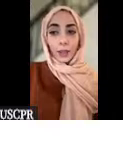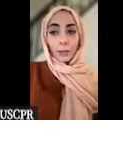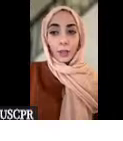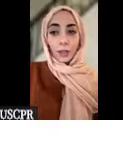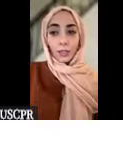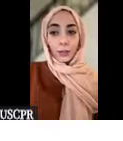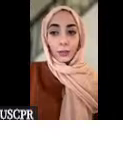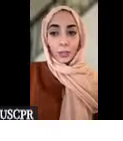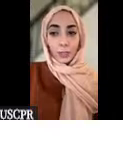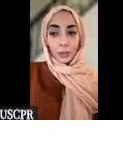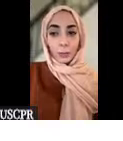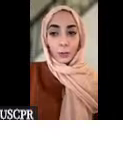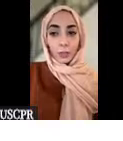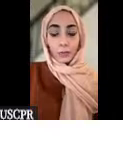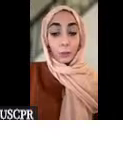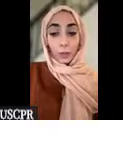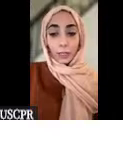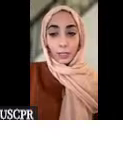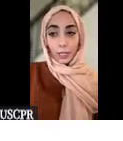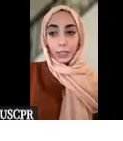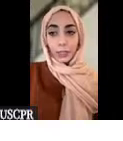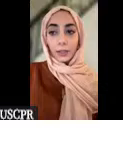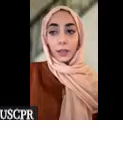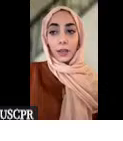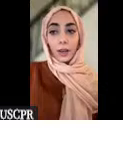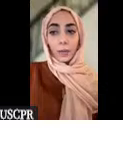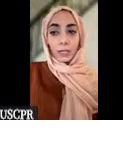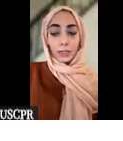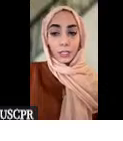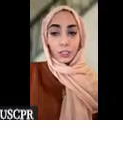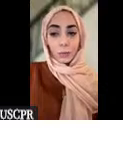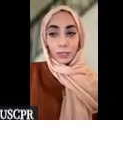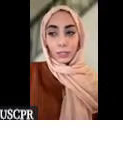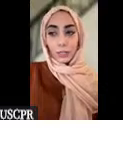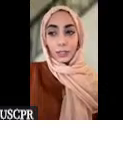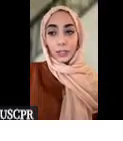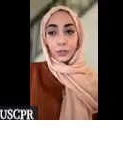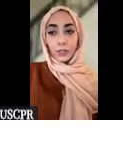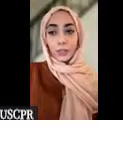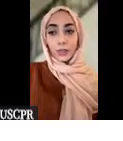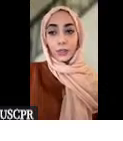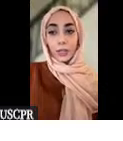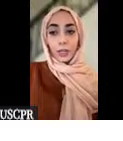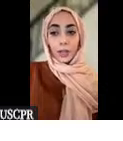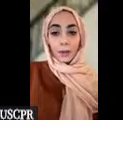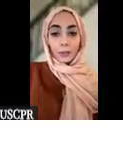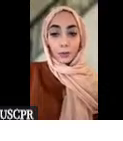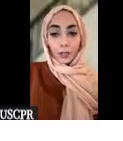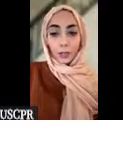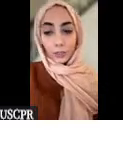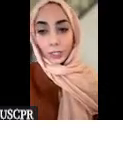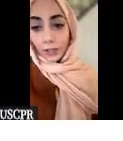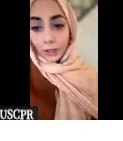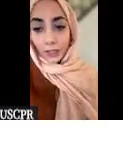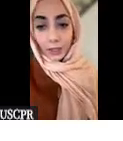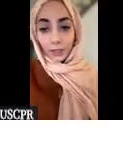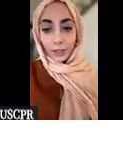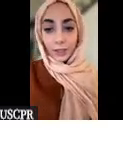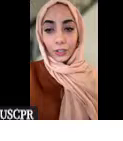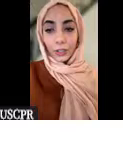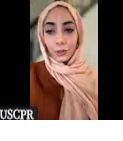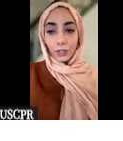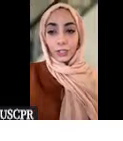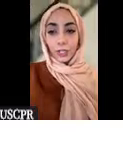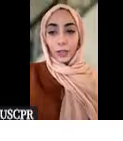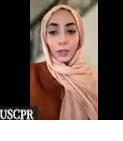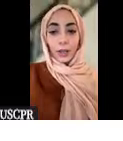and got endorsements from more than 80 organizations, businesses, and unions. So just want to offer a shout out there and